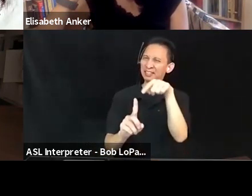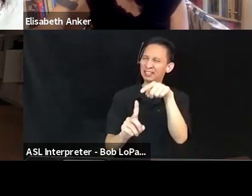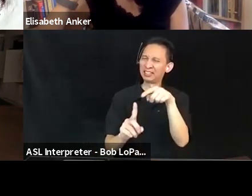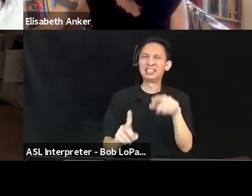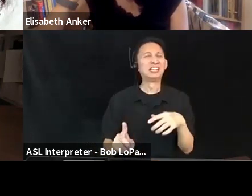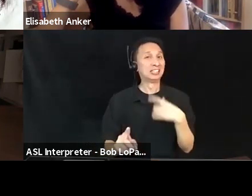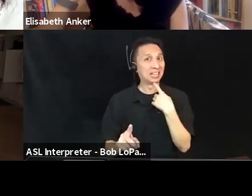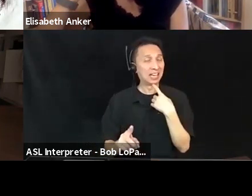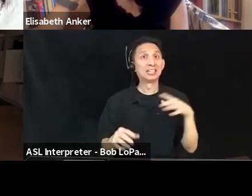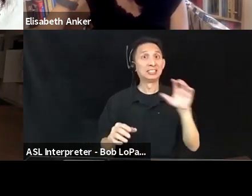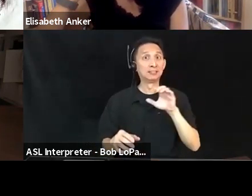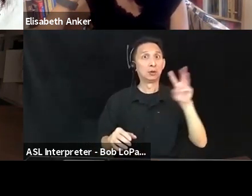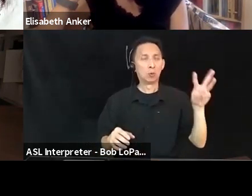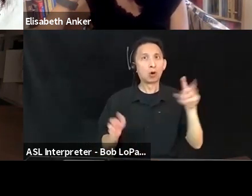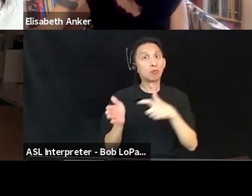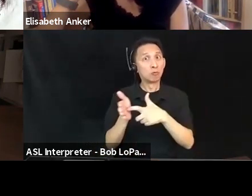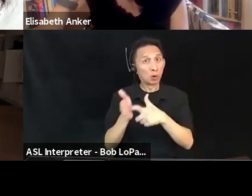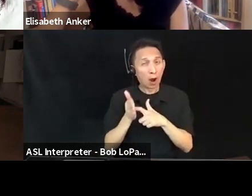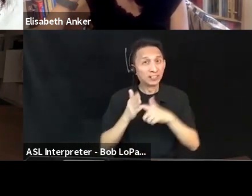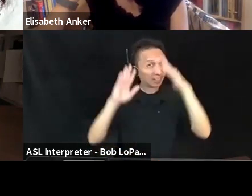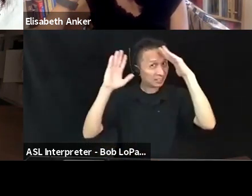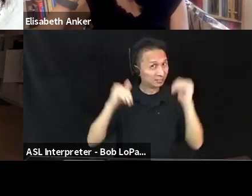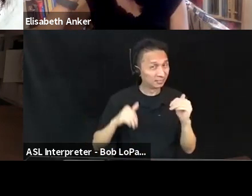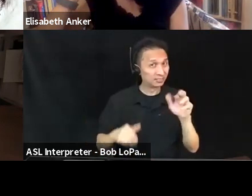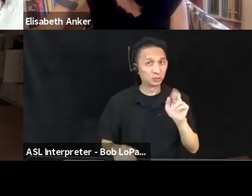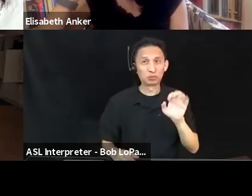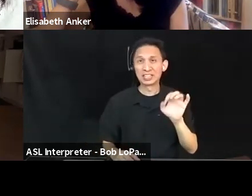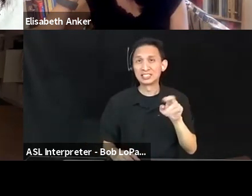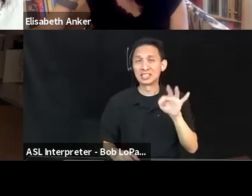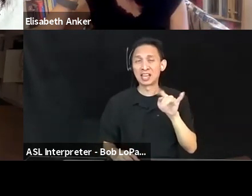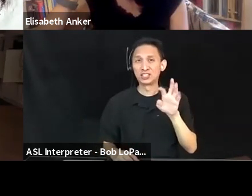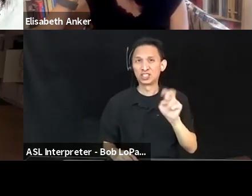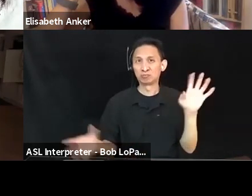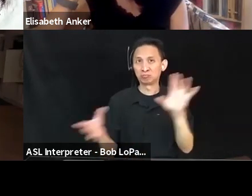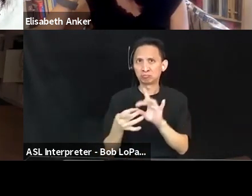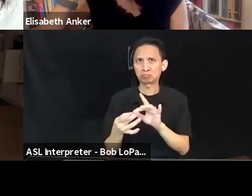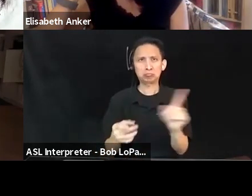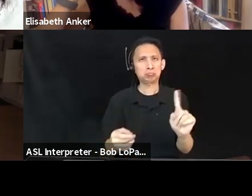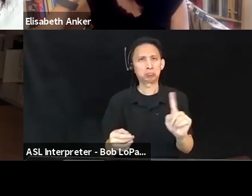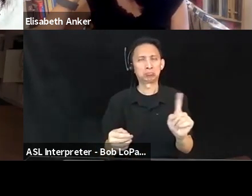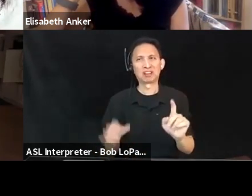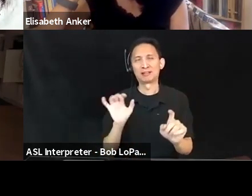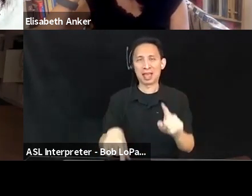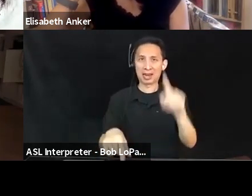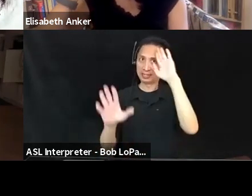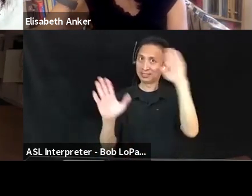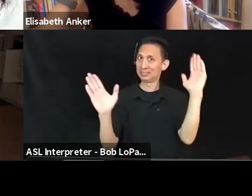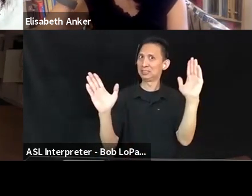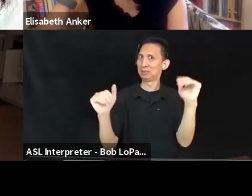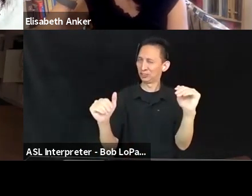that a civil war requires an anticipation of reconciliation, and that this anticipation of